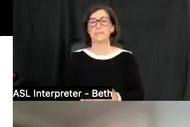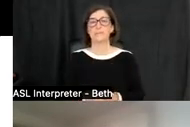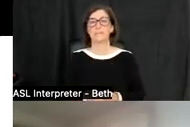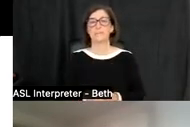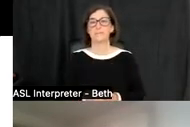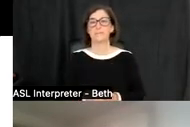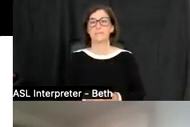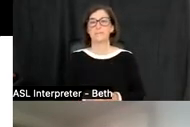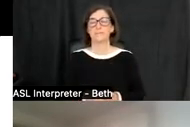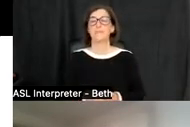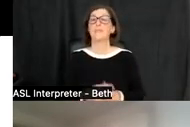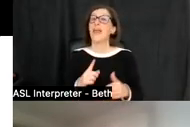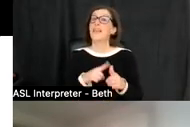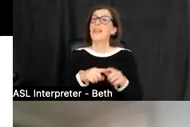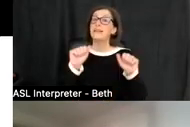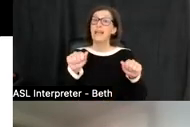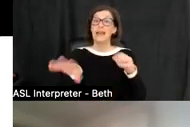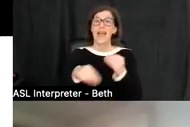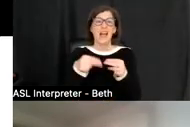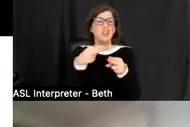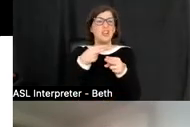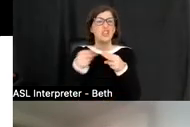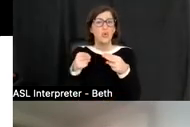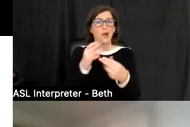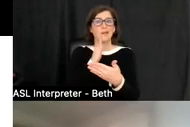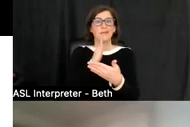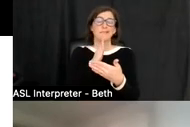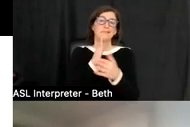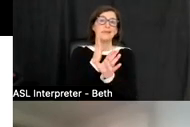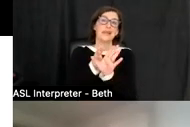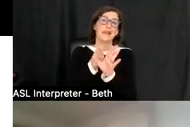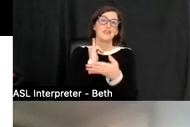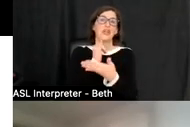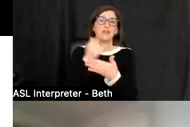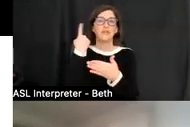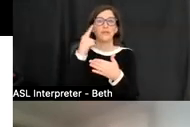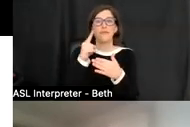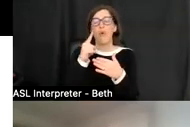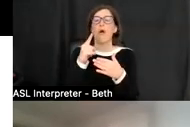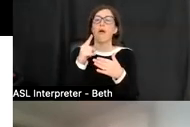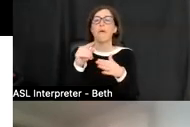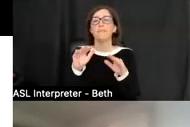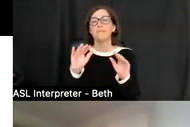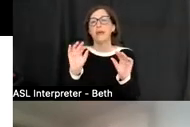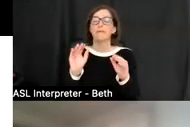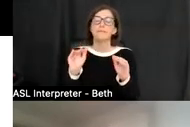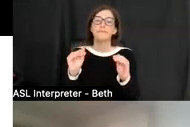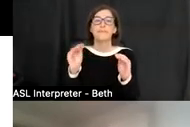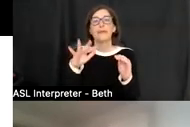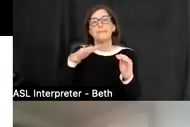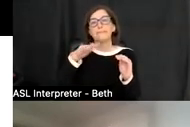Then we could add brief psychological interventions for mild symptoms. Now, it used to be thought that we